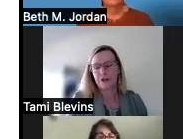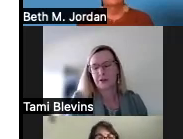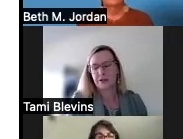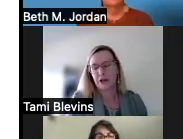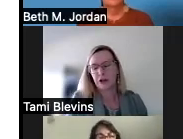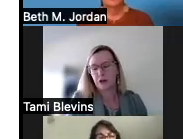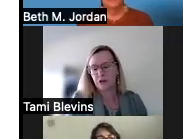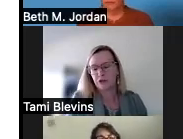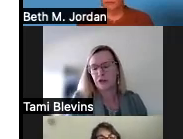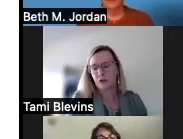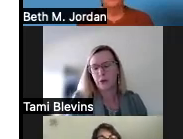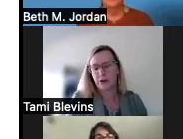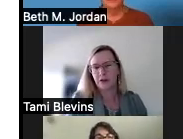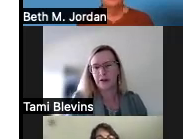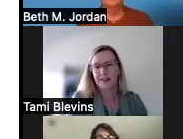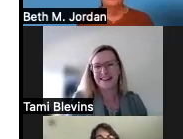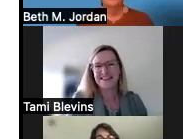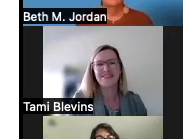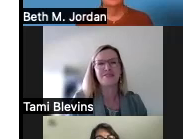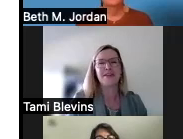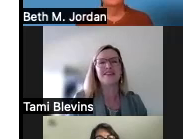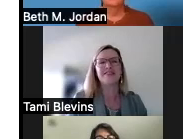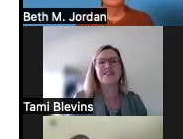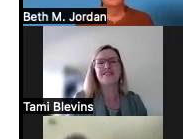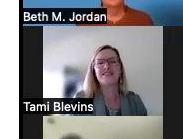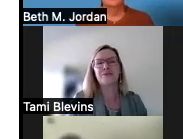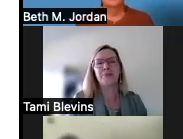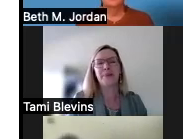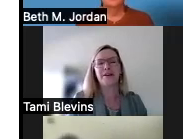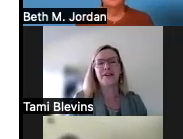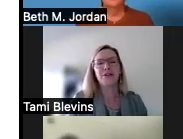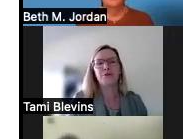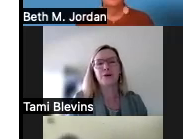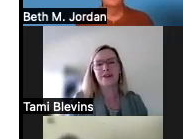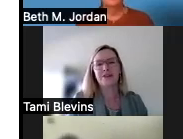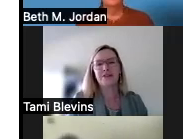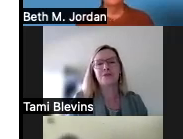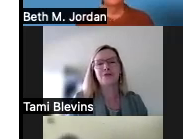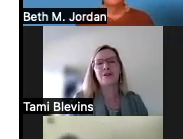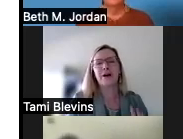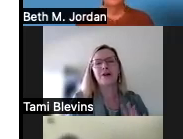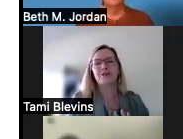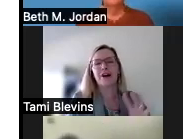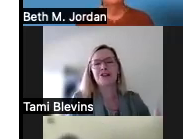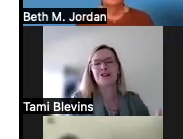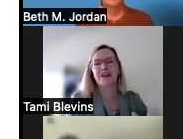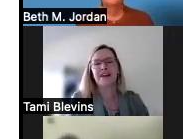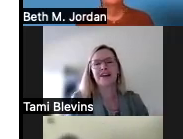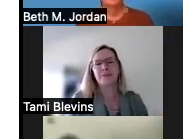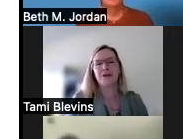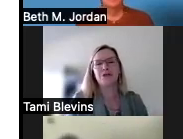childhood, this was a huge winner, so to speak, if this is the realm that you work in or you somehow